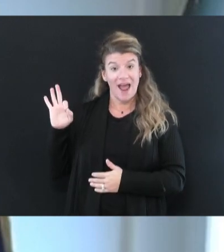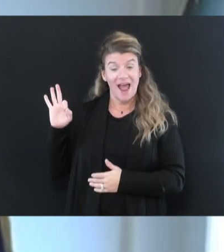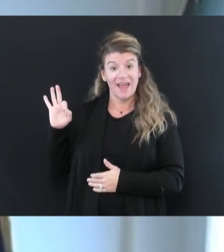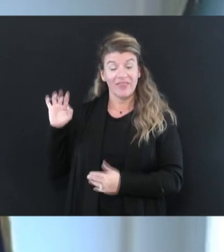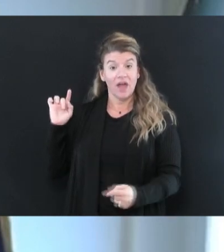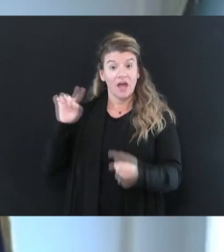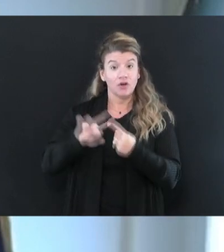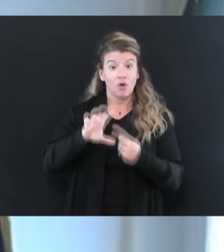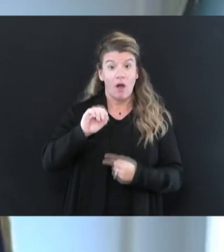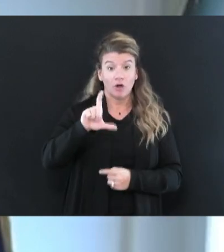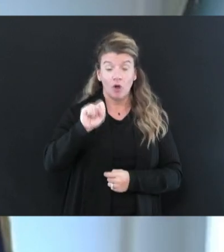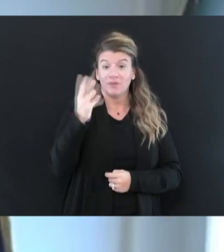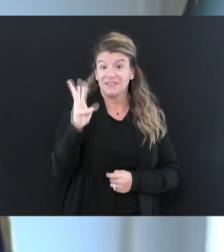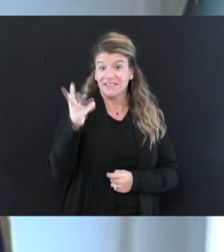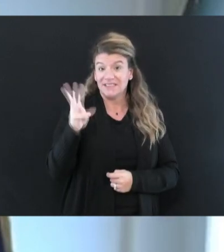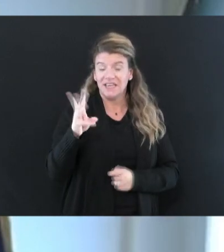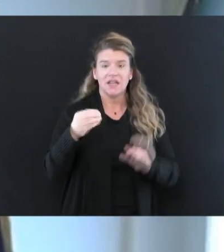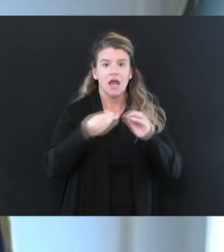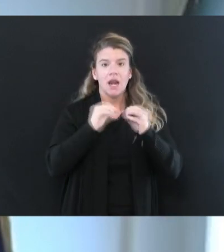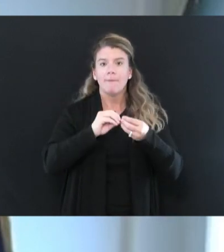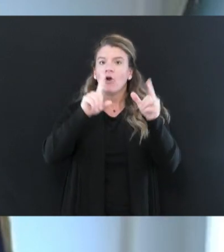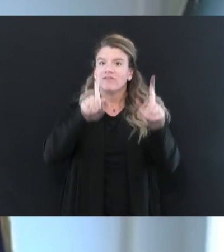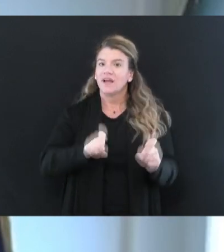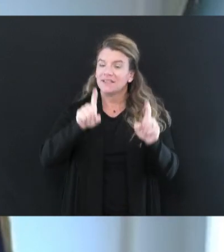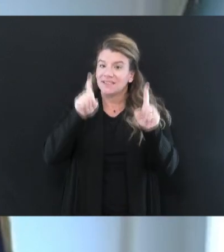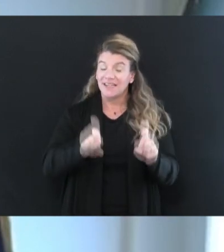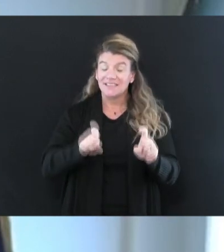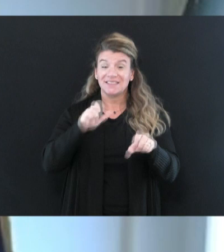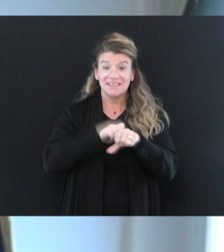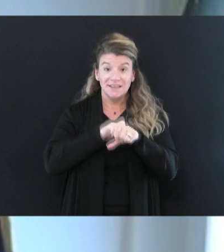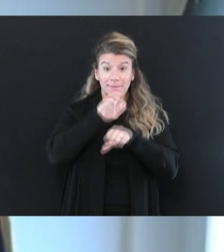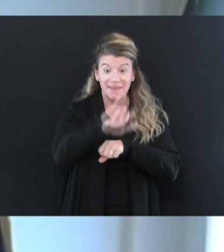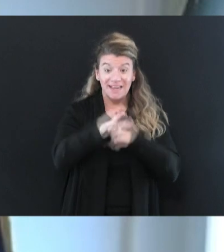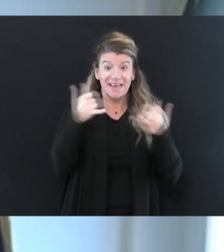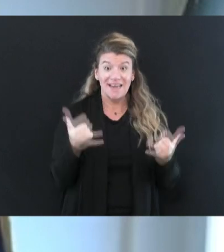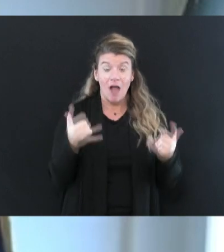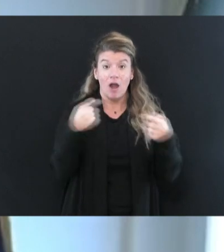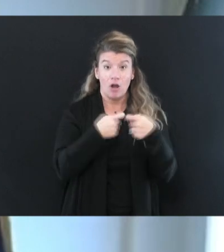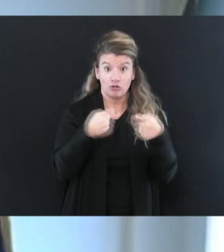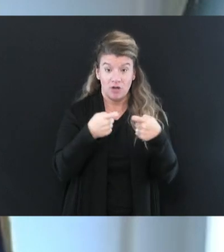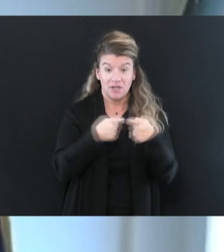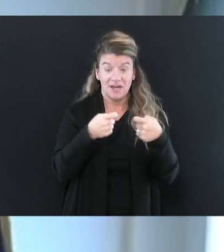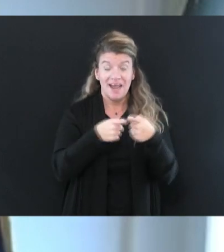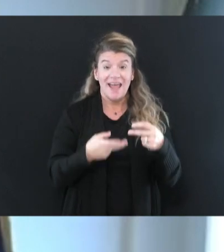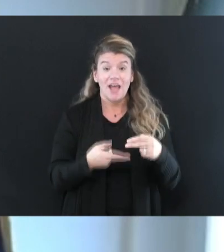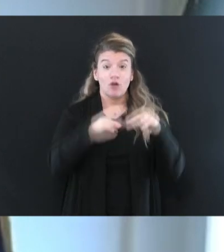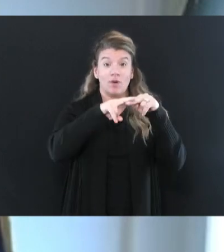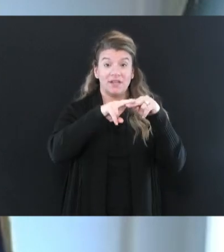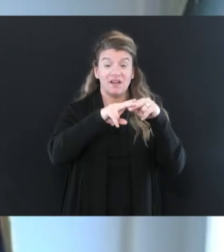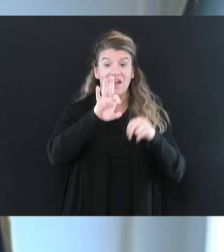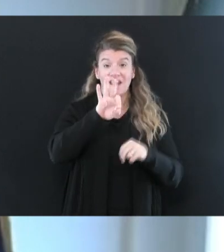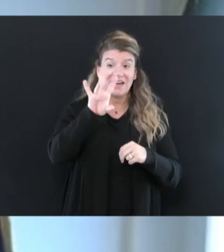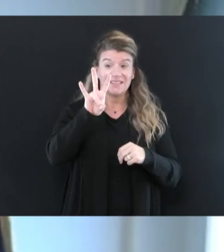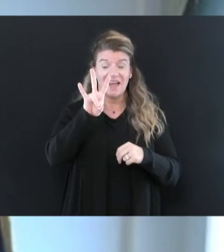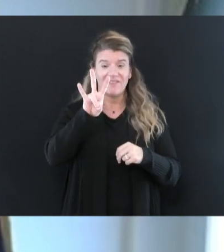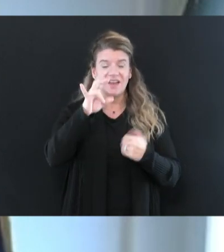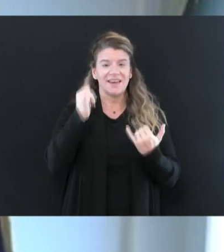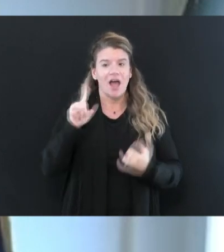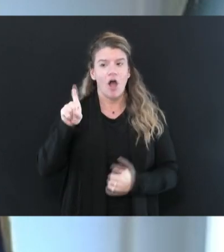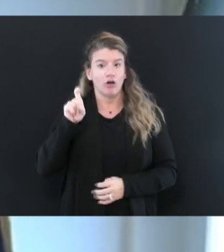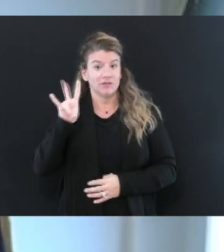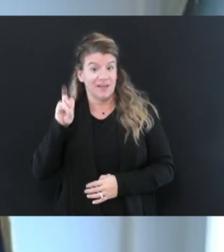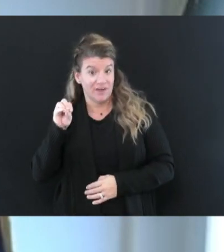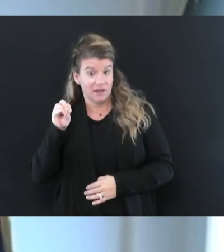October 16th, the number of testing entities submitting electronic results increased from 97 to